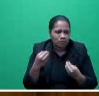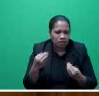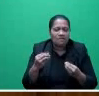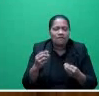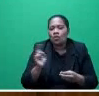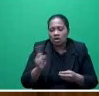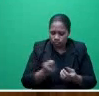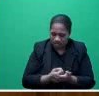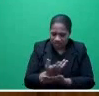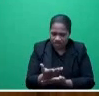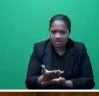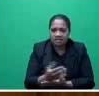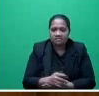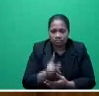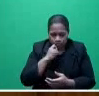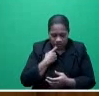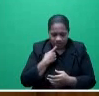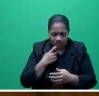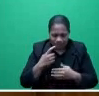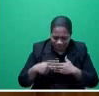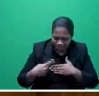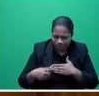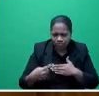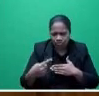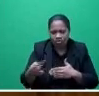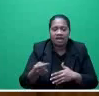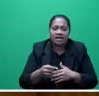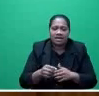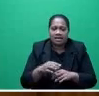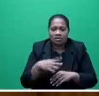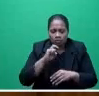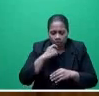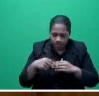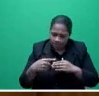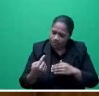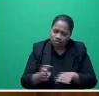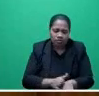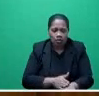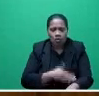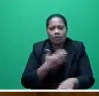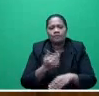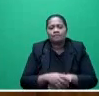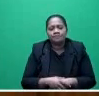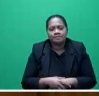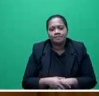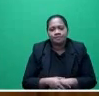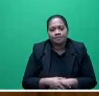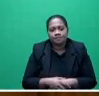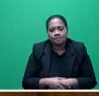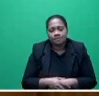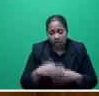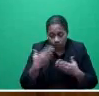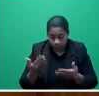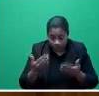will be relevant, sustainable, and lead to short, medium, and long-term gains. Honorable Speaker said, as the timely